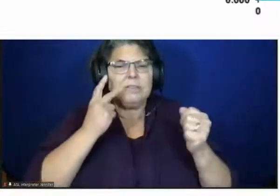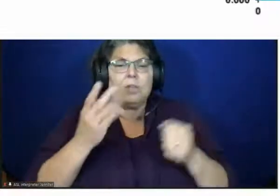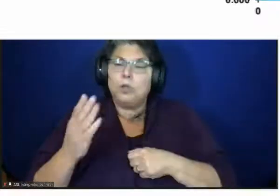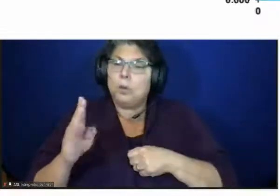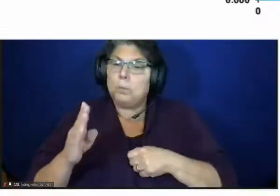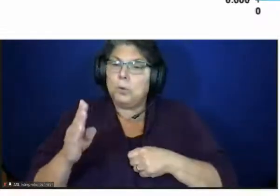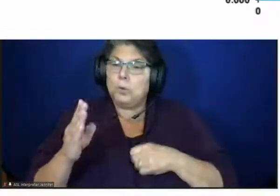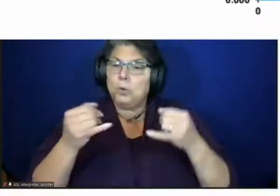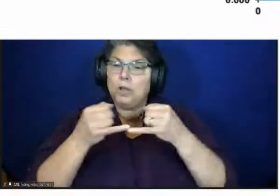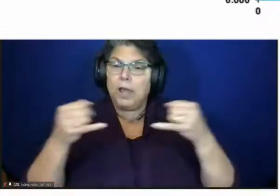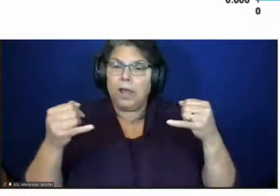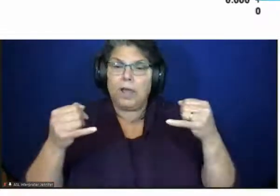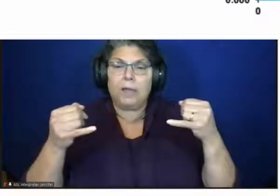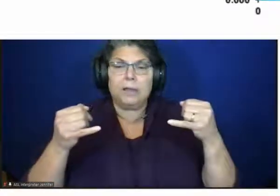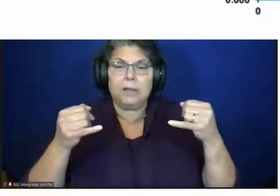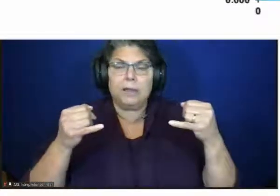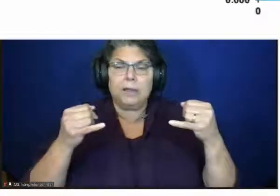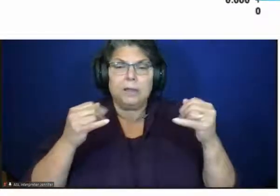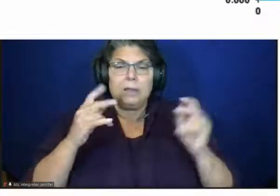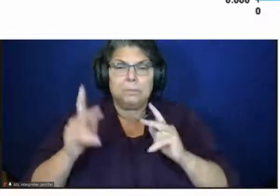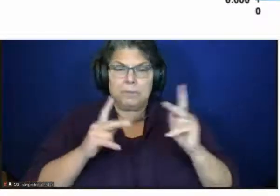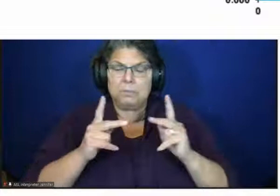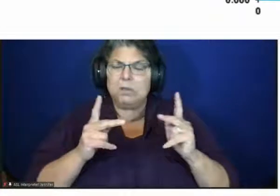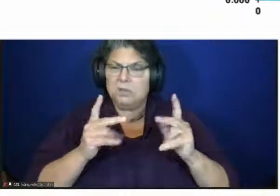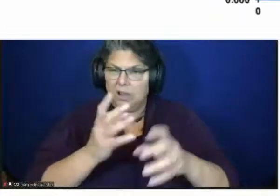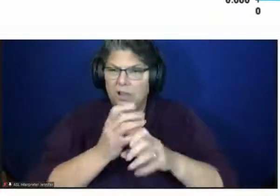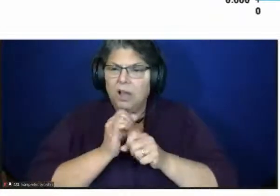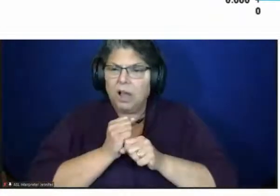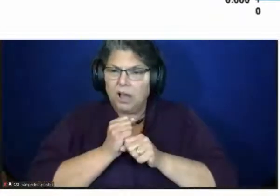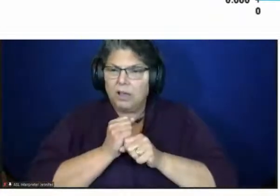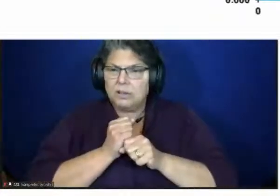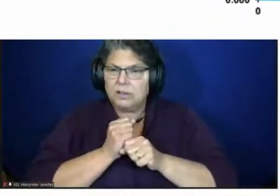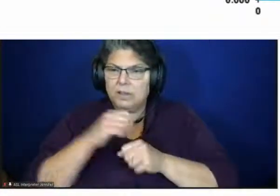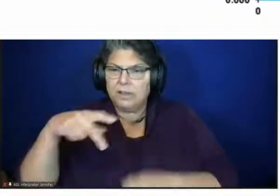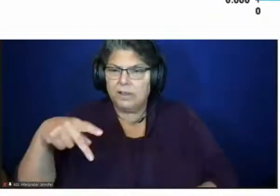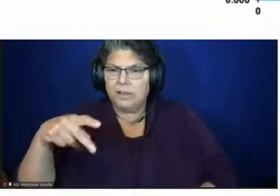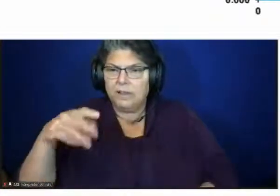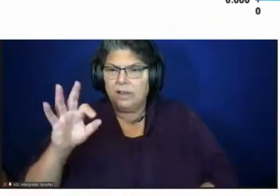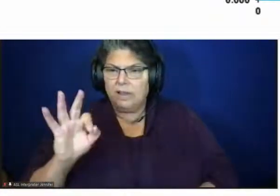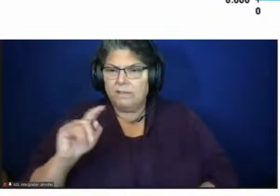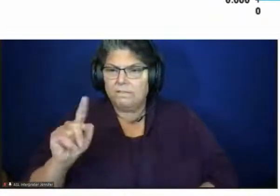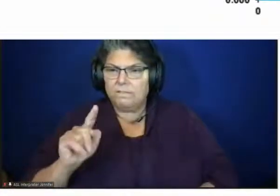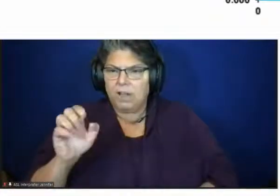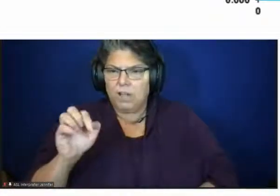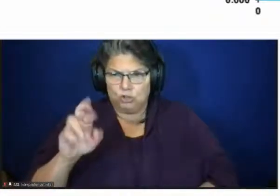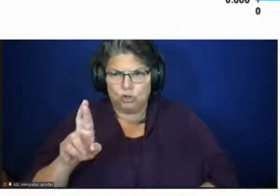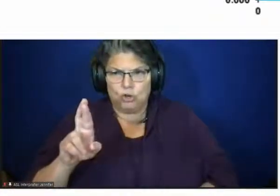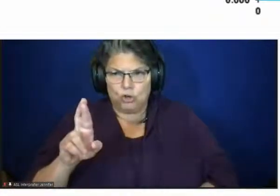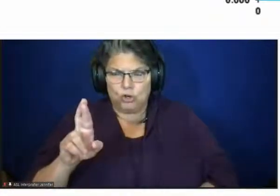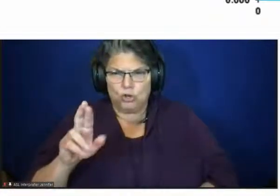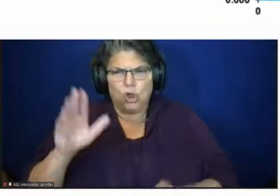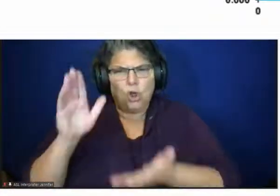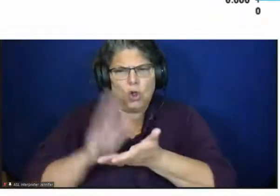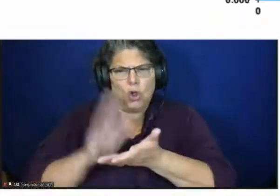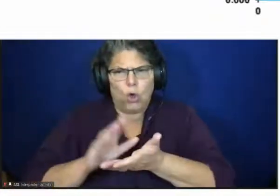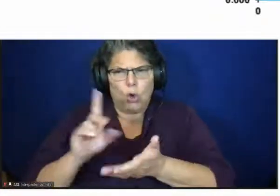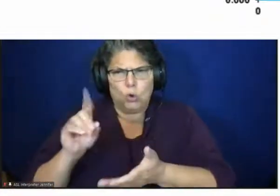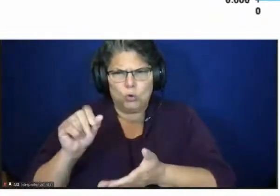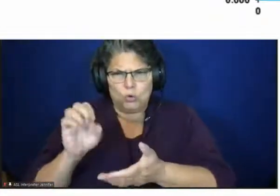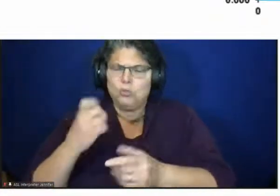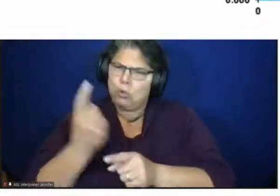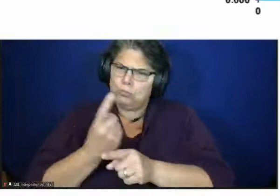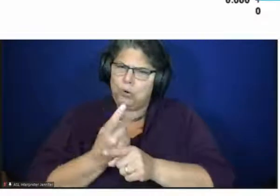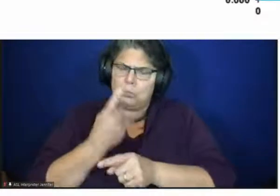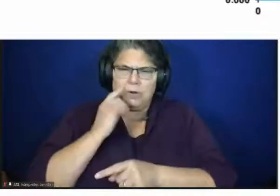line are those people who were given the Pfizer low dose for appropriate for